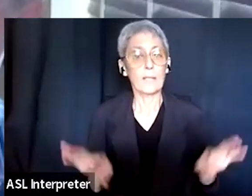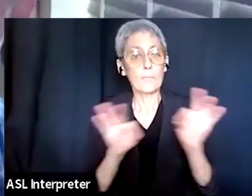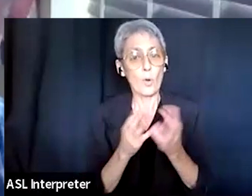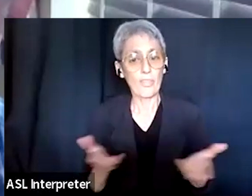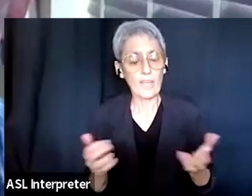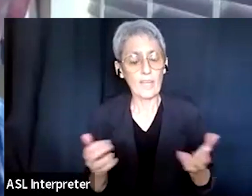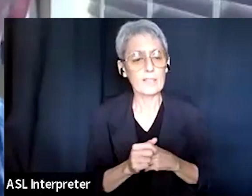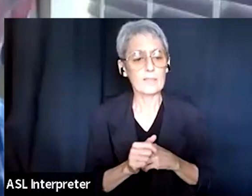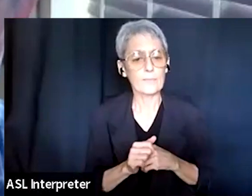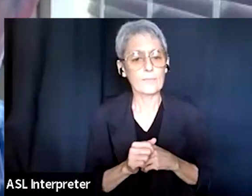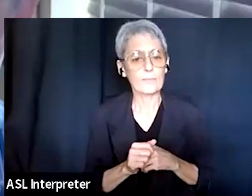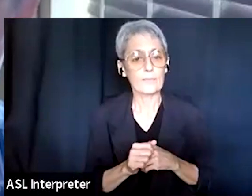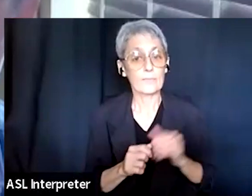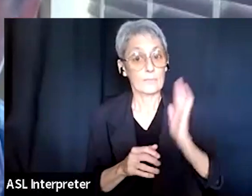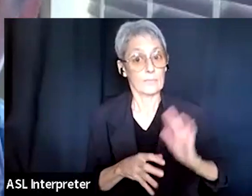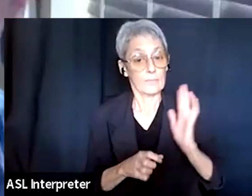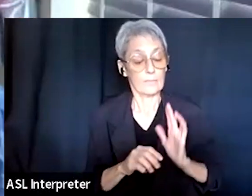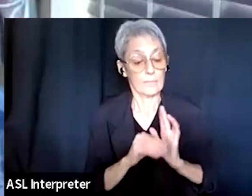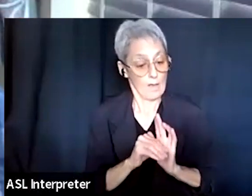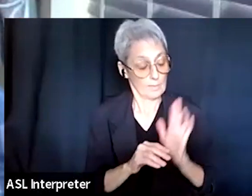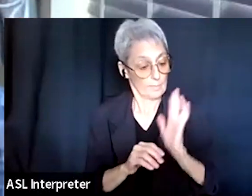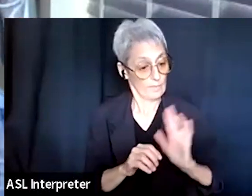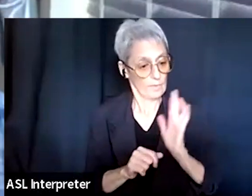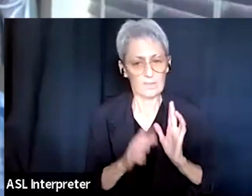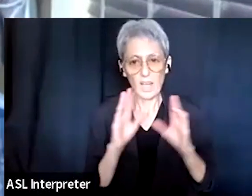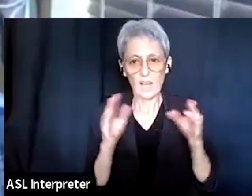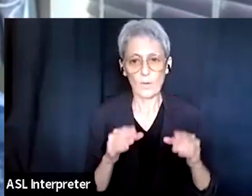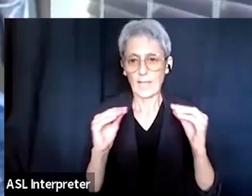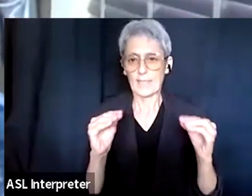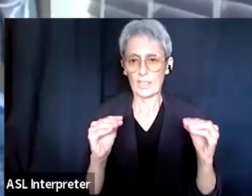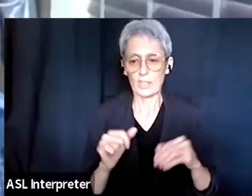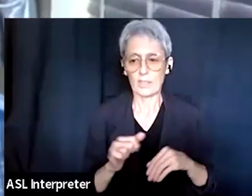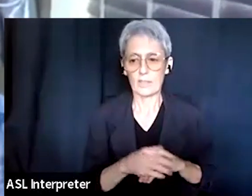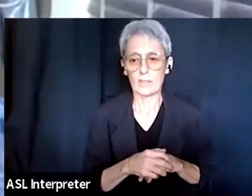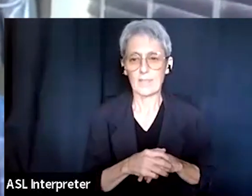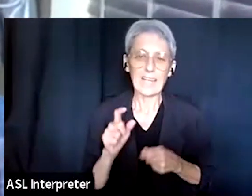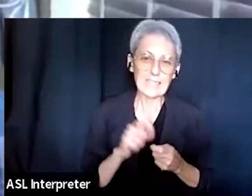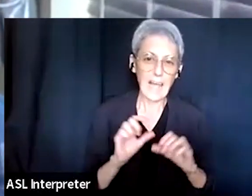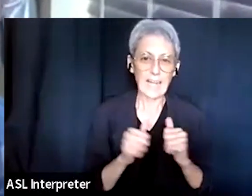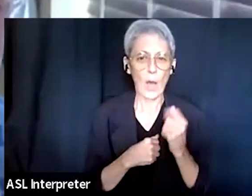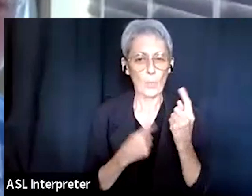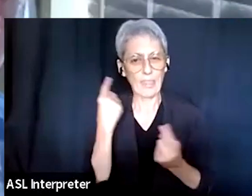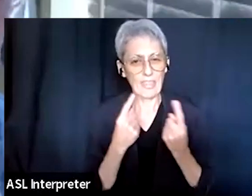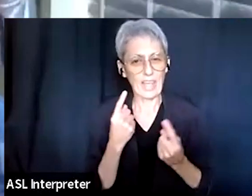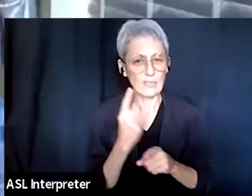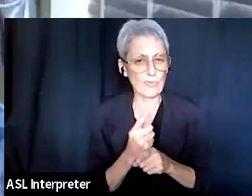not really been focused on teaching in quite the way that we think is needed. And